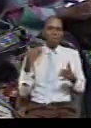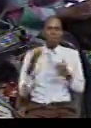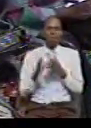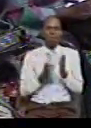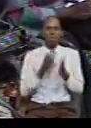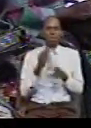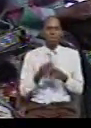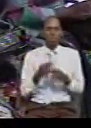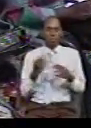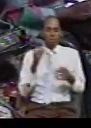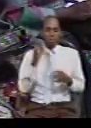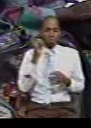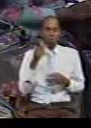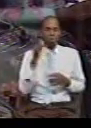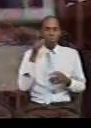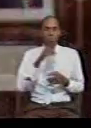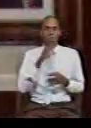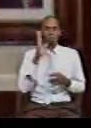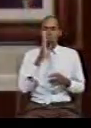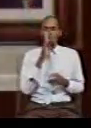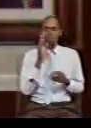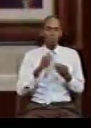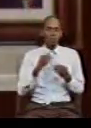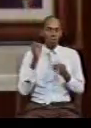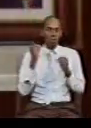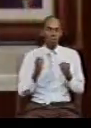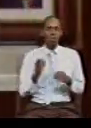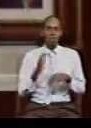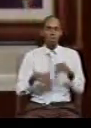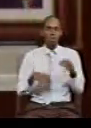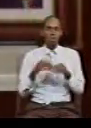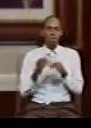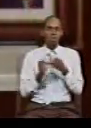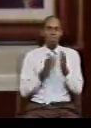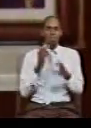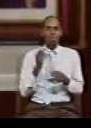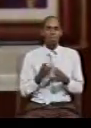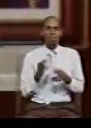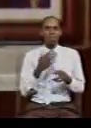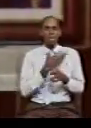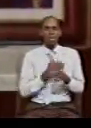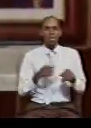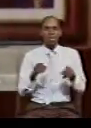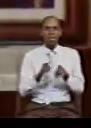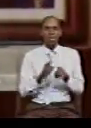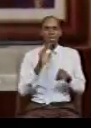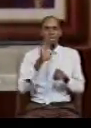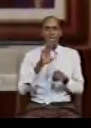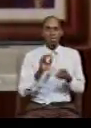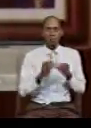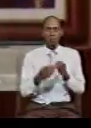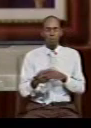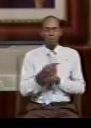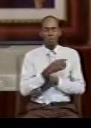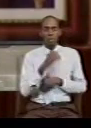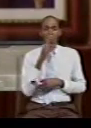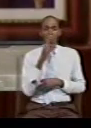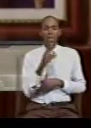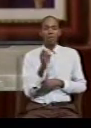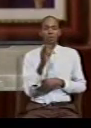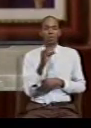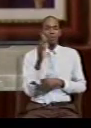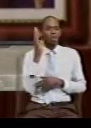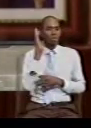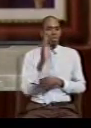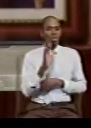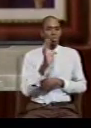be stronger than you are today. And as your days are, so shall your strength be. As